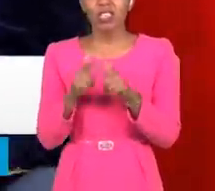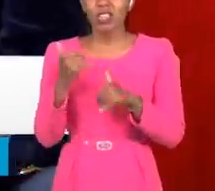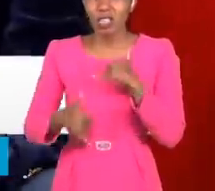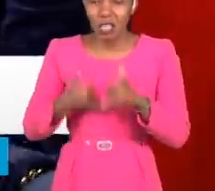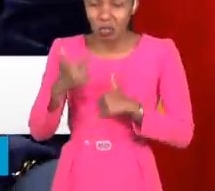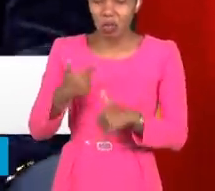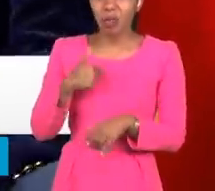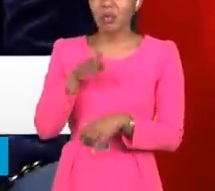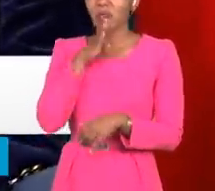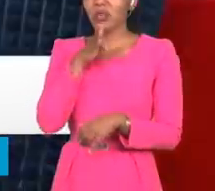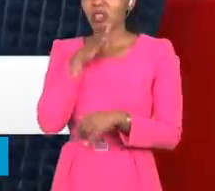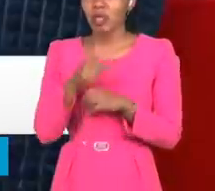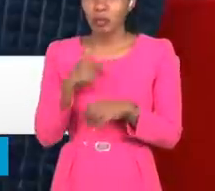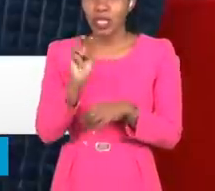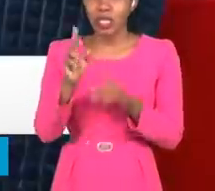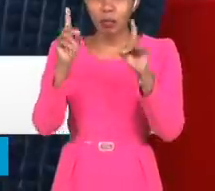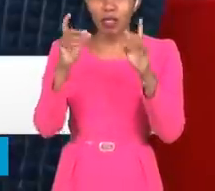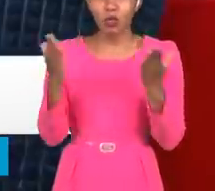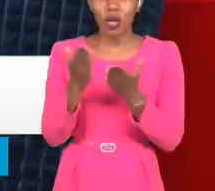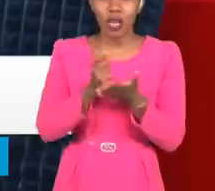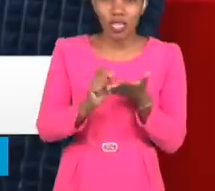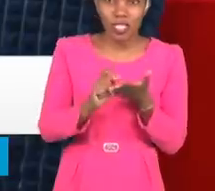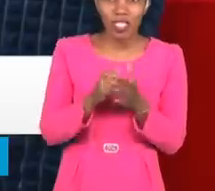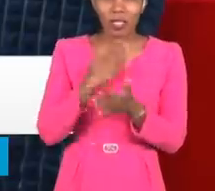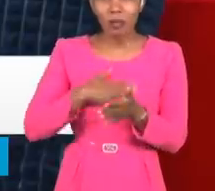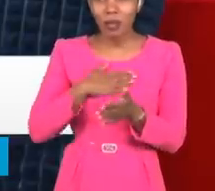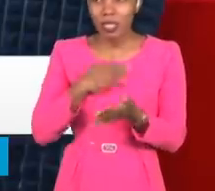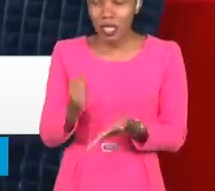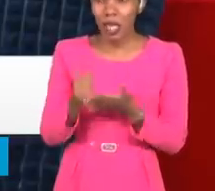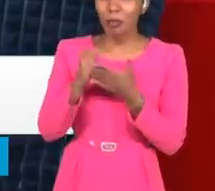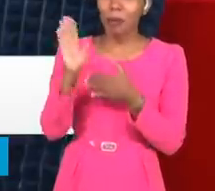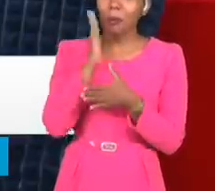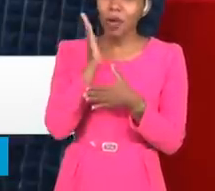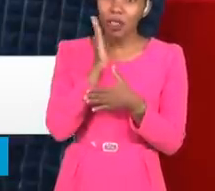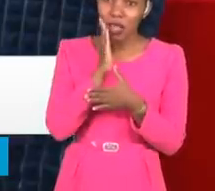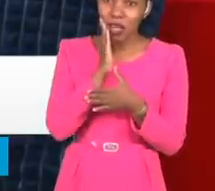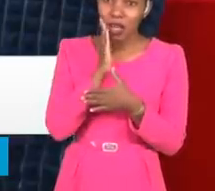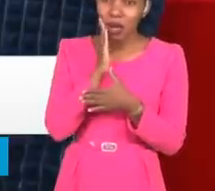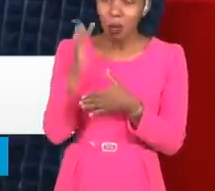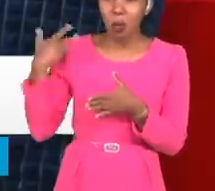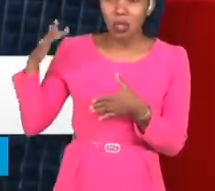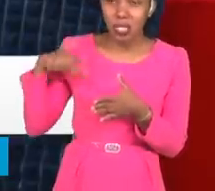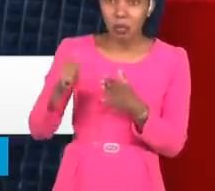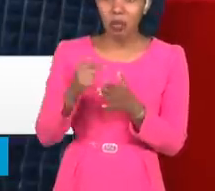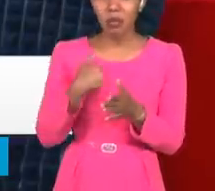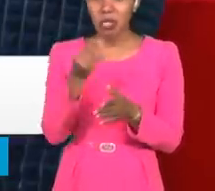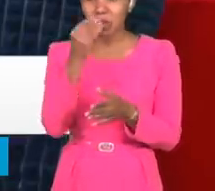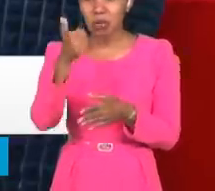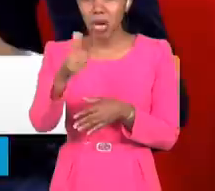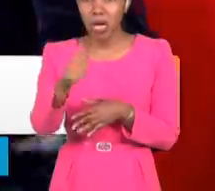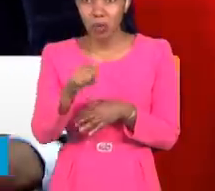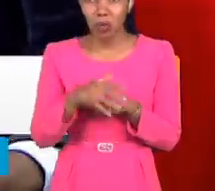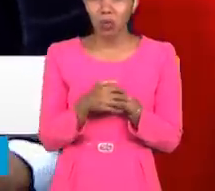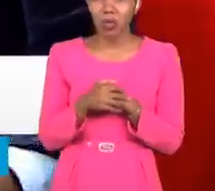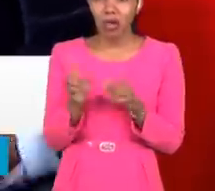my breakfast. I've seen pictures where they are writing, please help, mama is on WhatsApp. I've not been fed. I'm not being